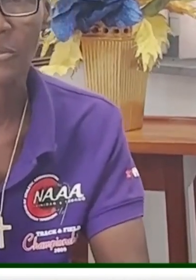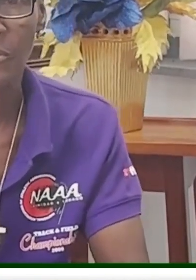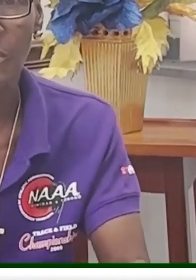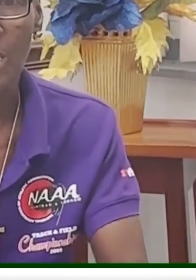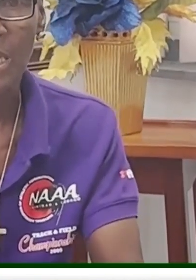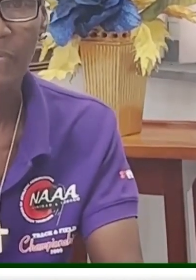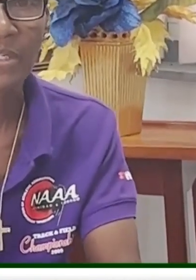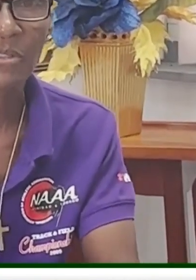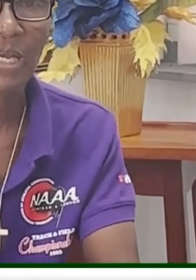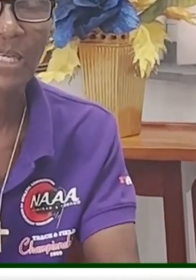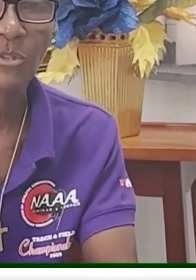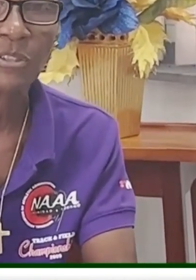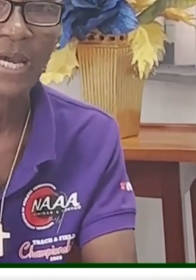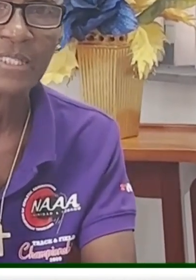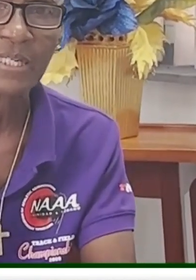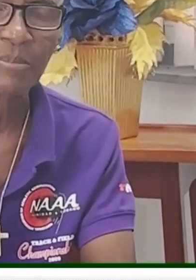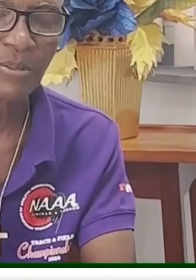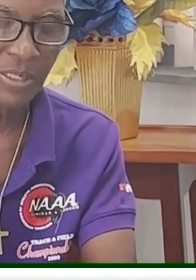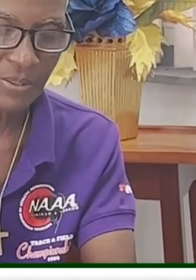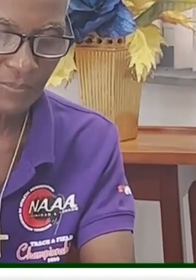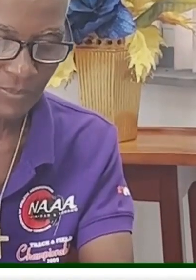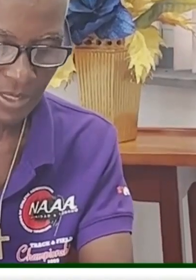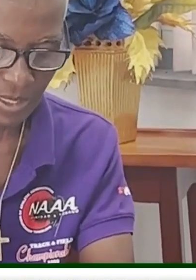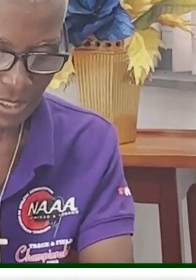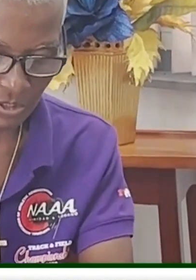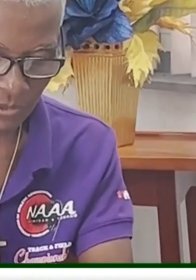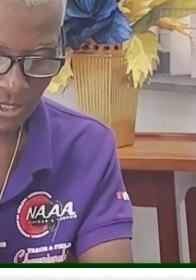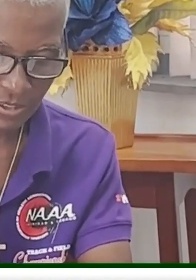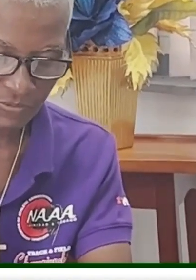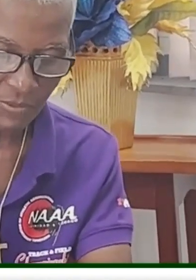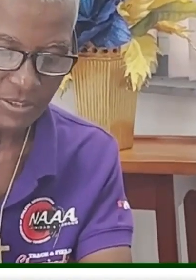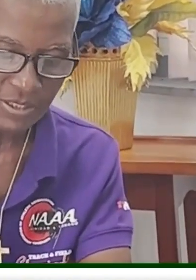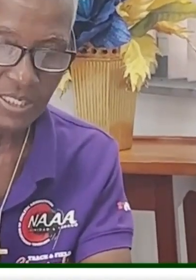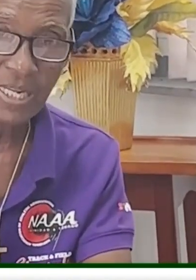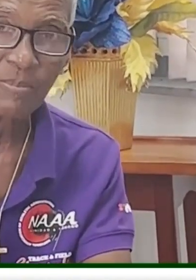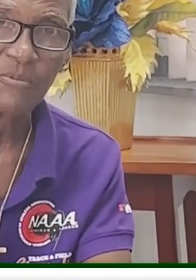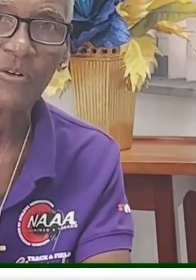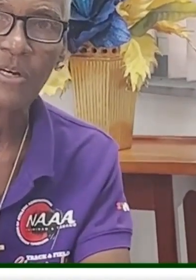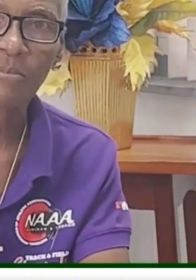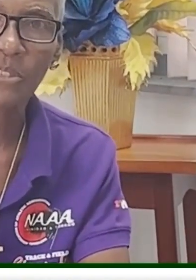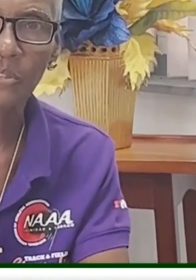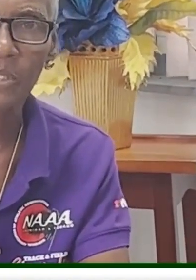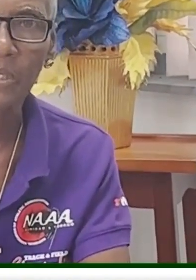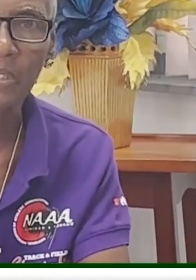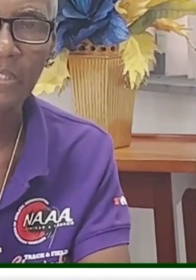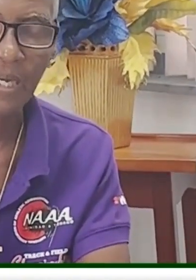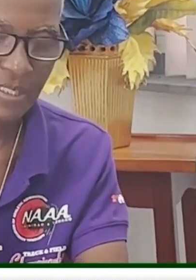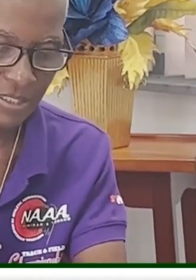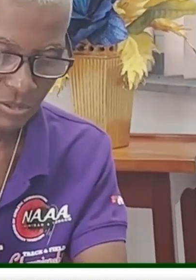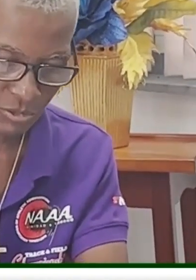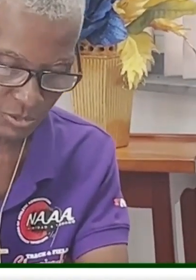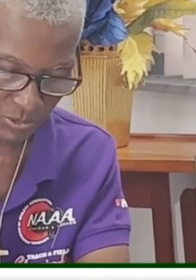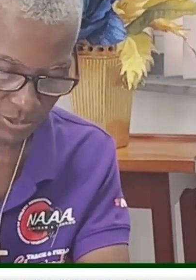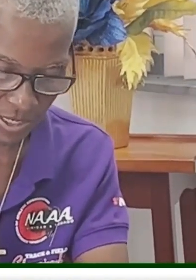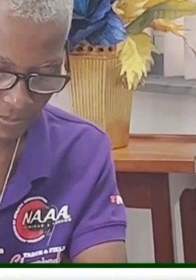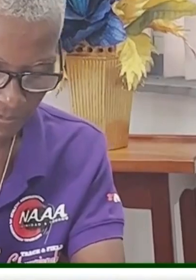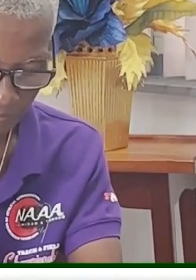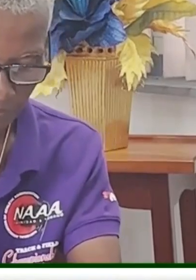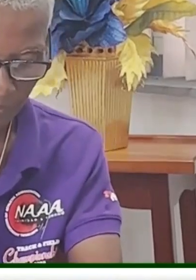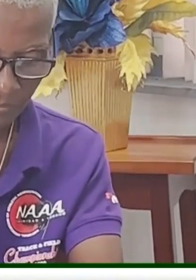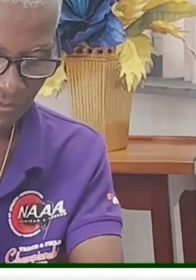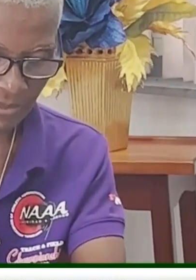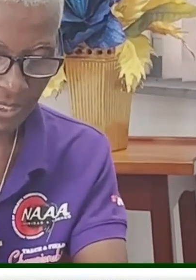secondary school are very enthusiastic about it. So we're looking forward to seeing them perform during the secondary schools